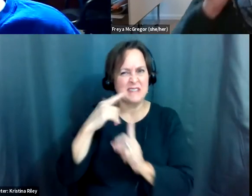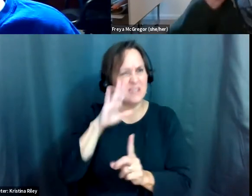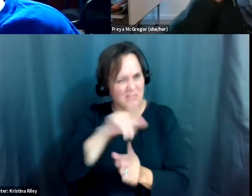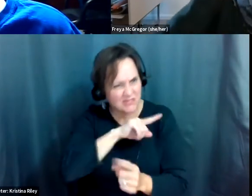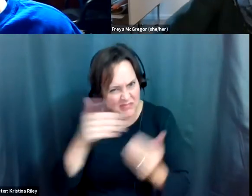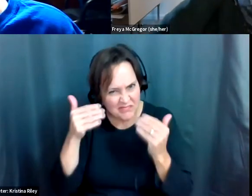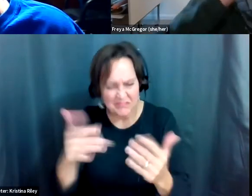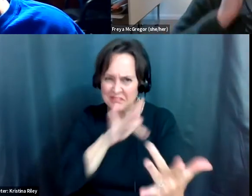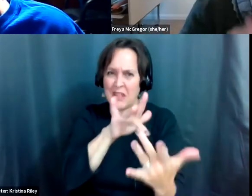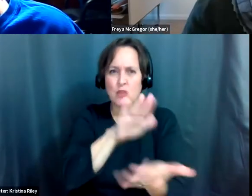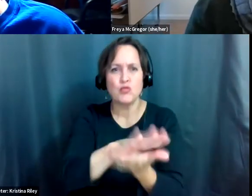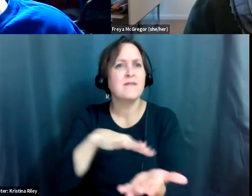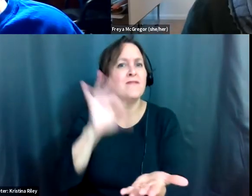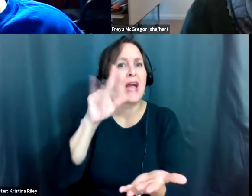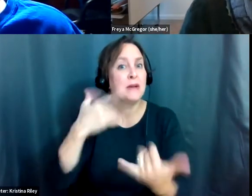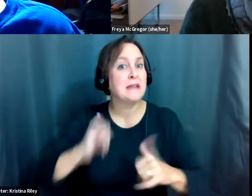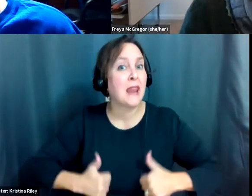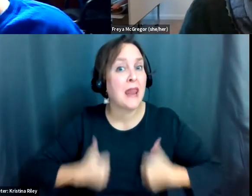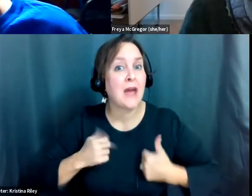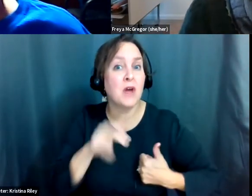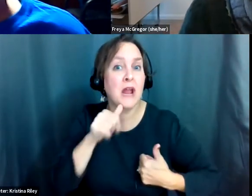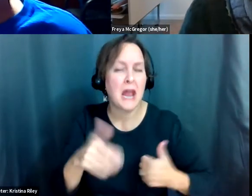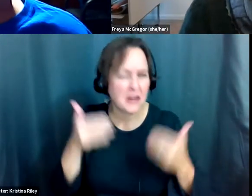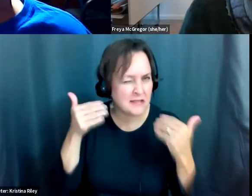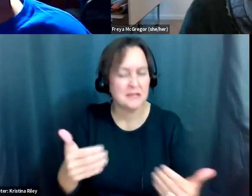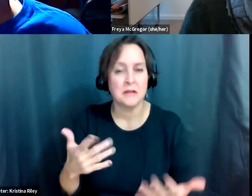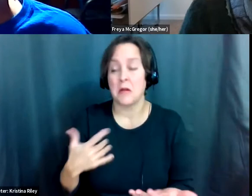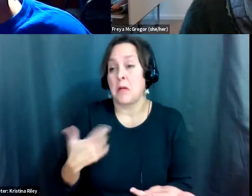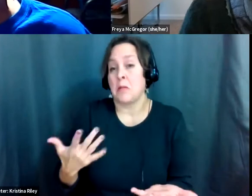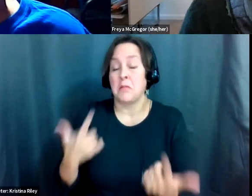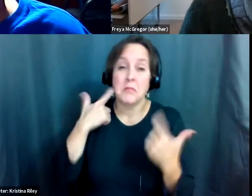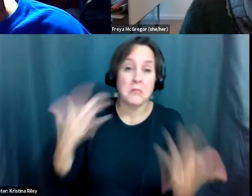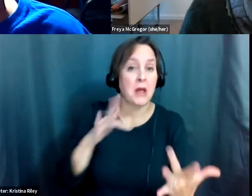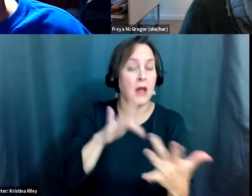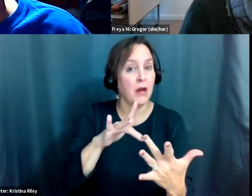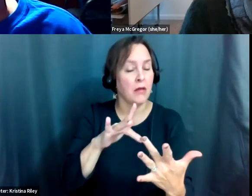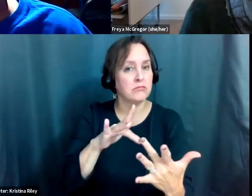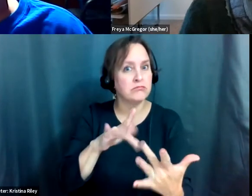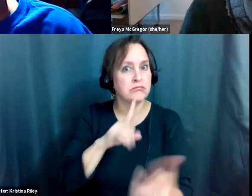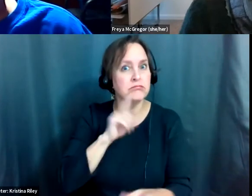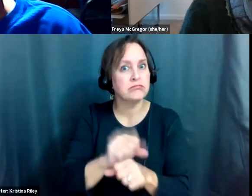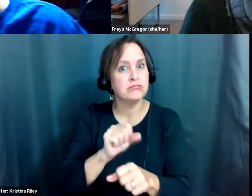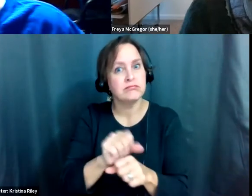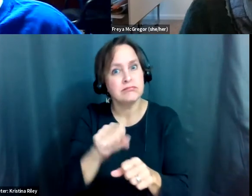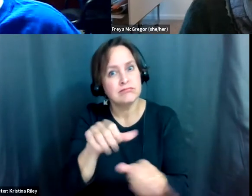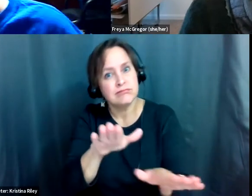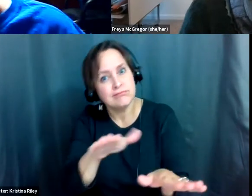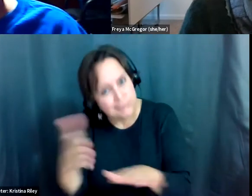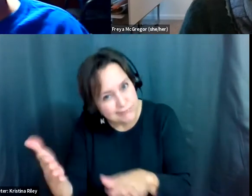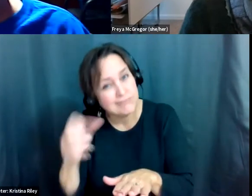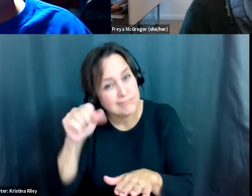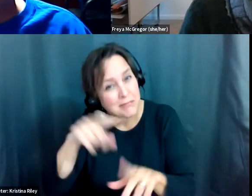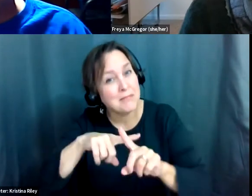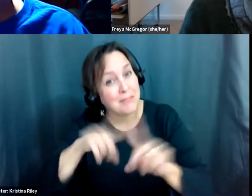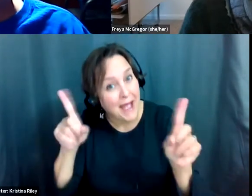school where you went and find out if he's still alive. Well, I did contact them and it turns out that he is deceased. But